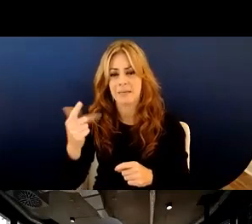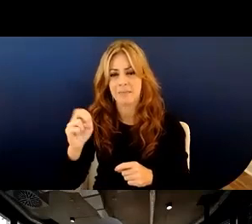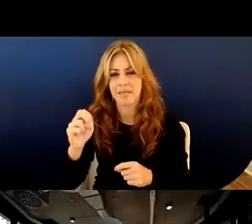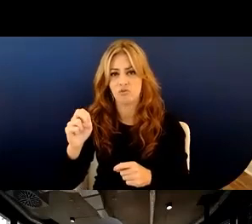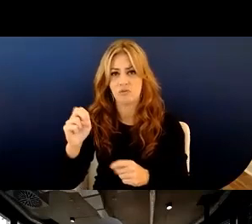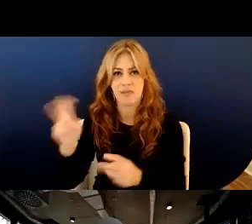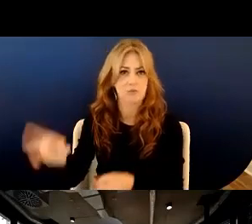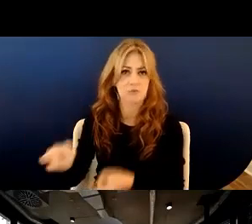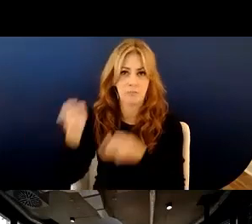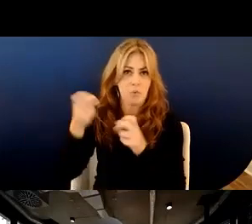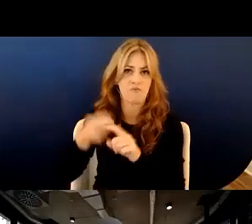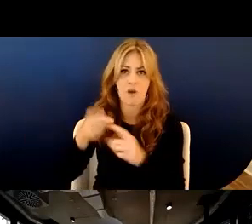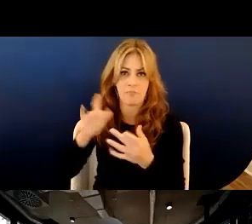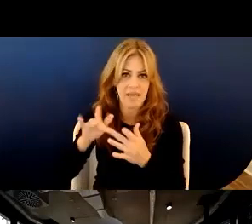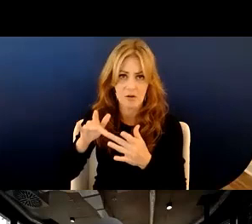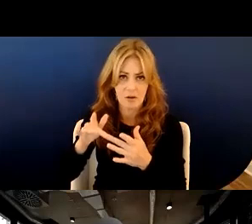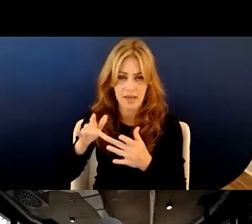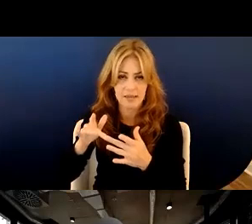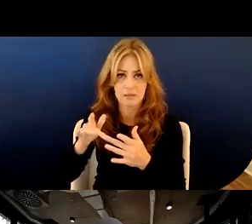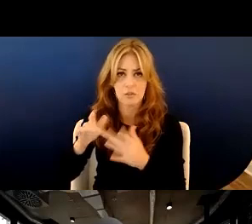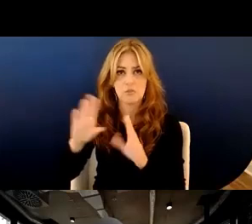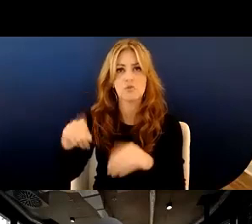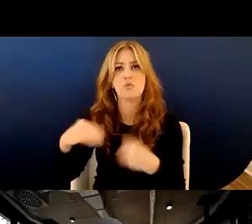internet as far as giving credit,